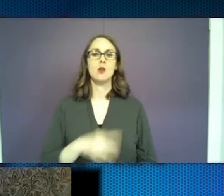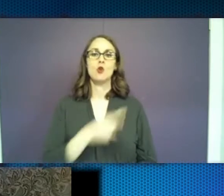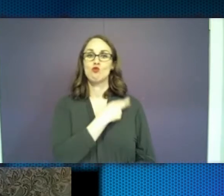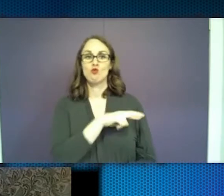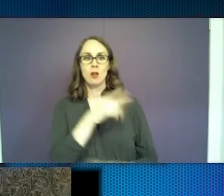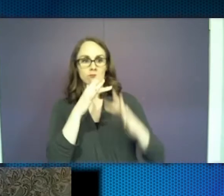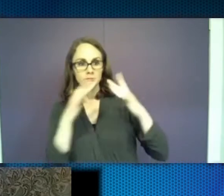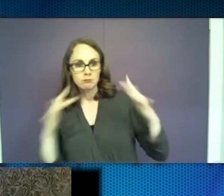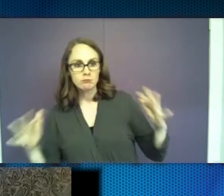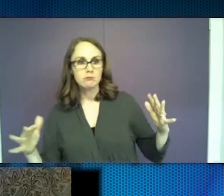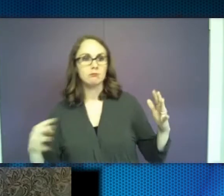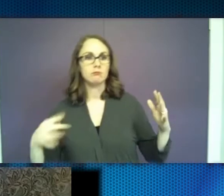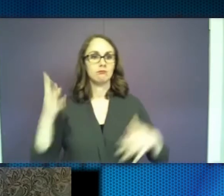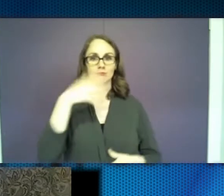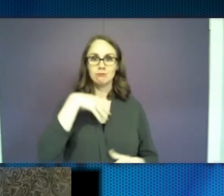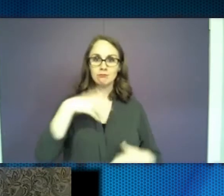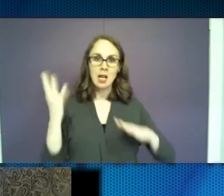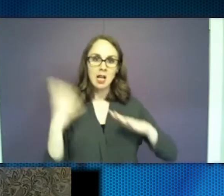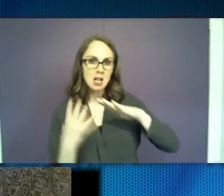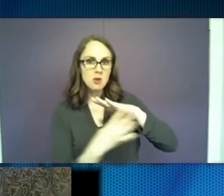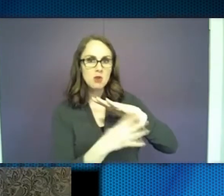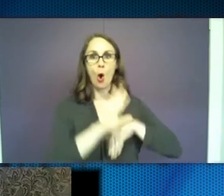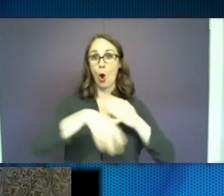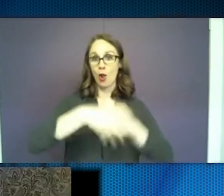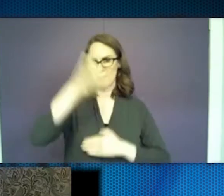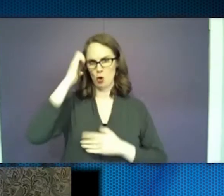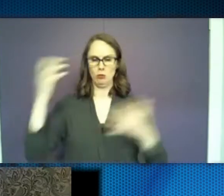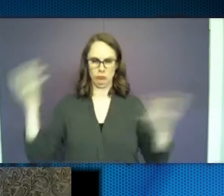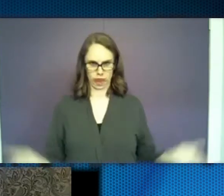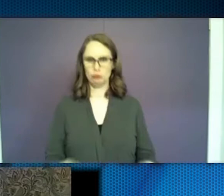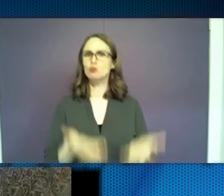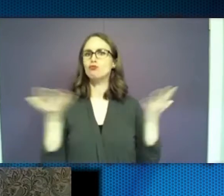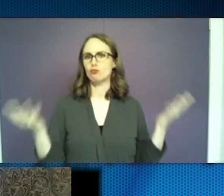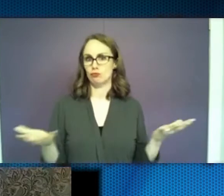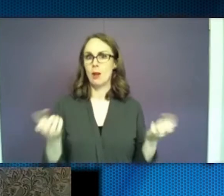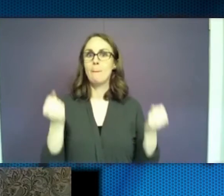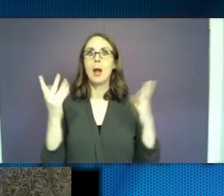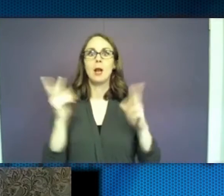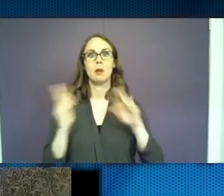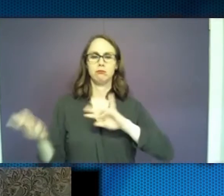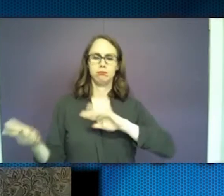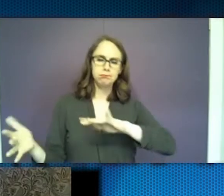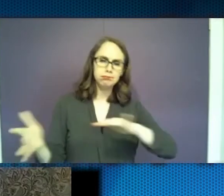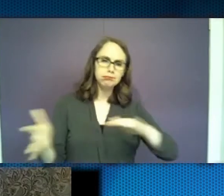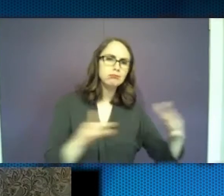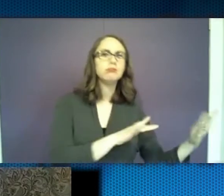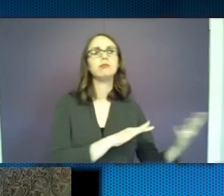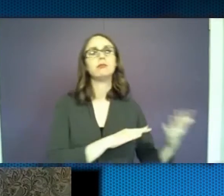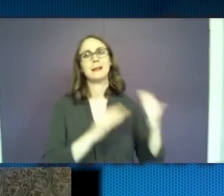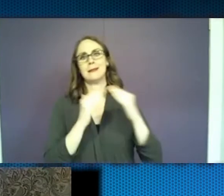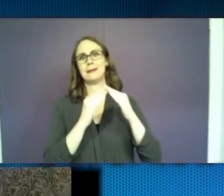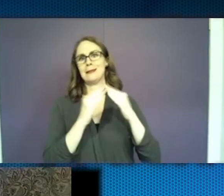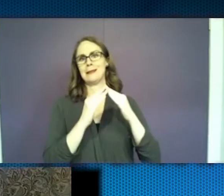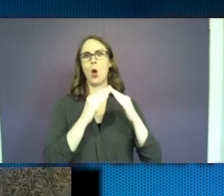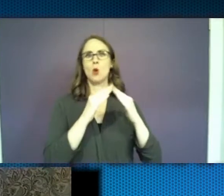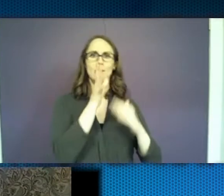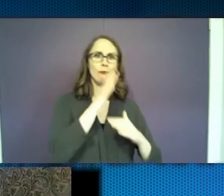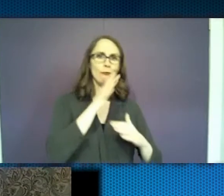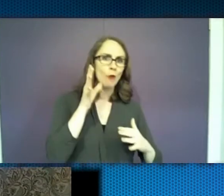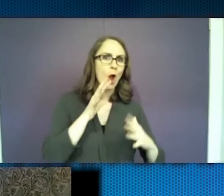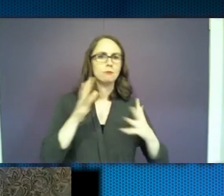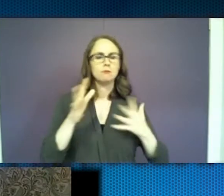from all over Europe into the Palatinate was encouraged. A lot of people had died. Towns, farms, villages